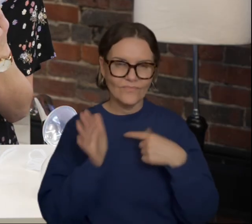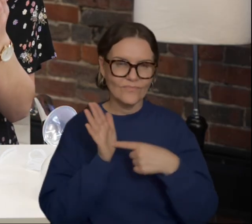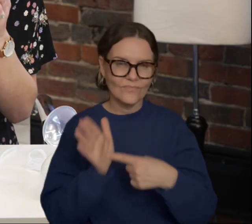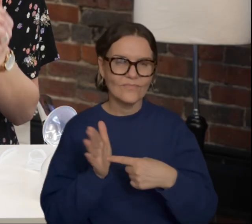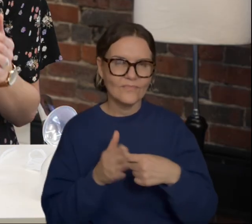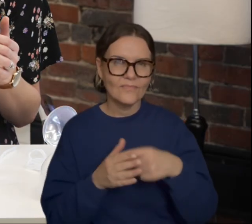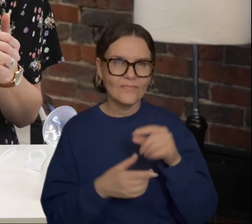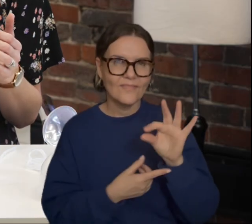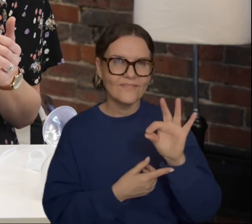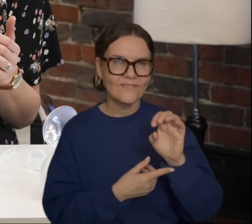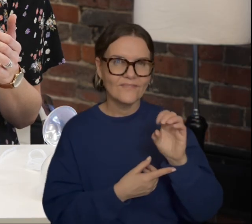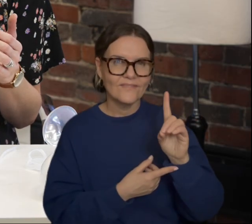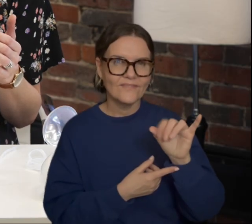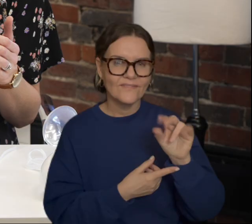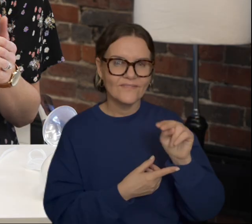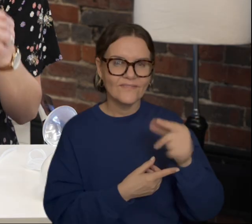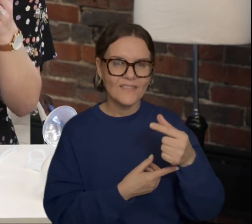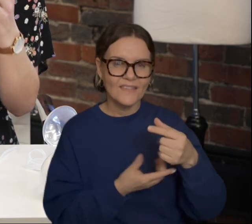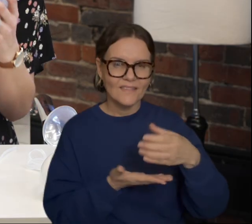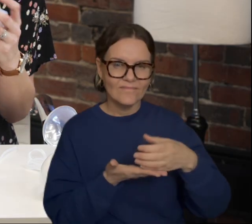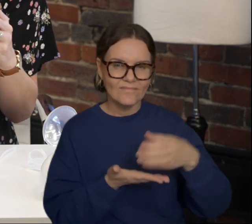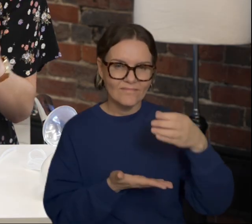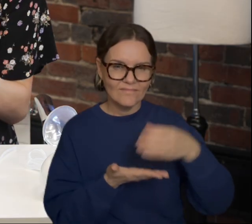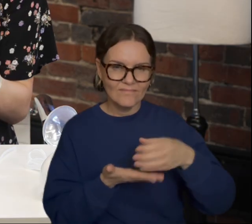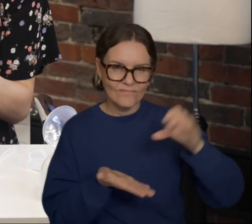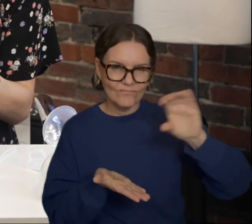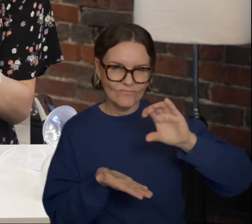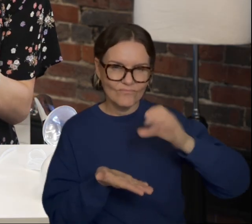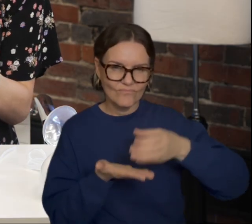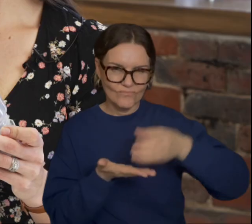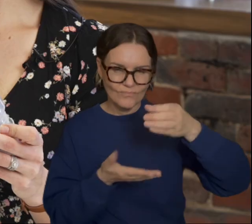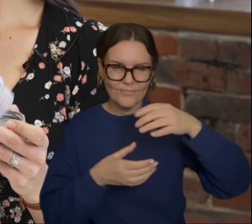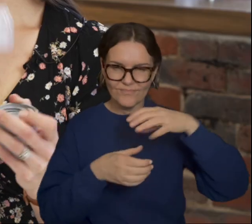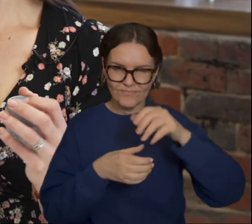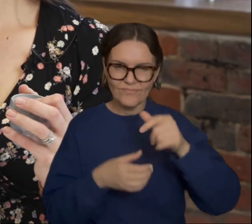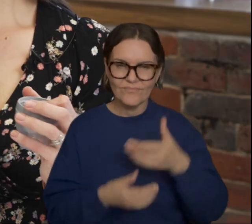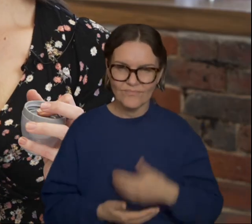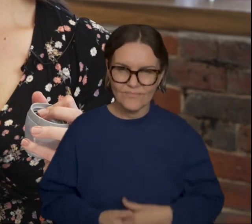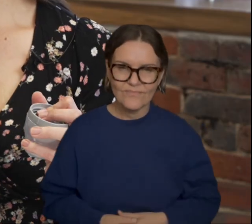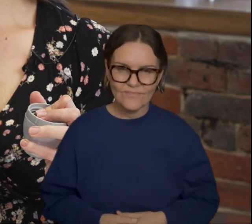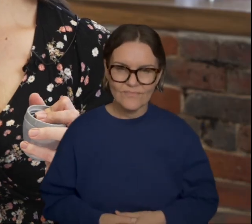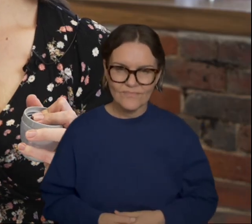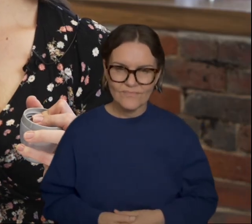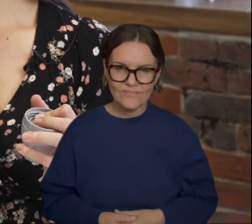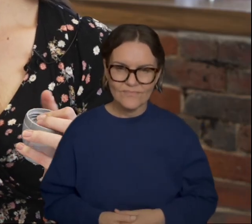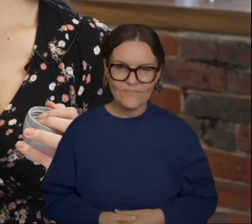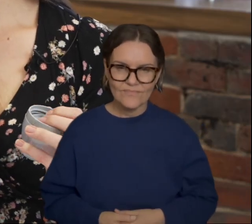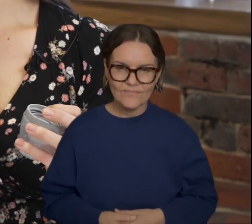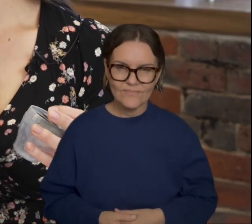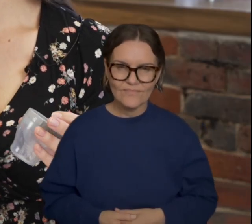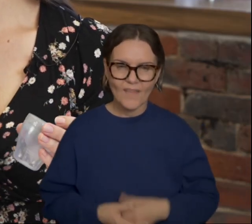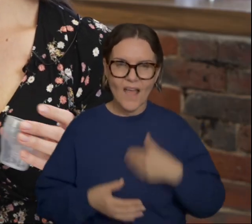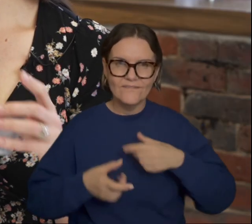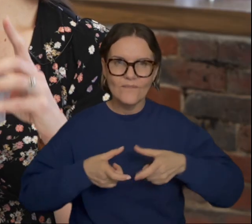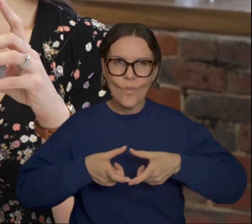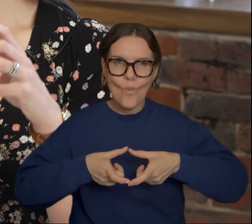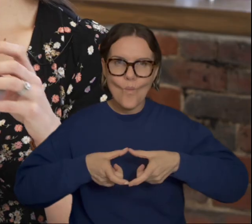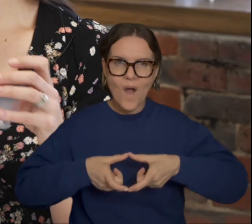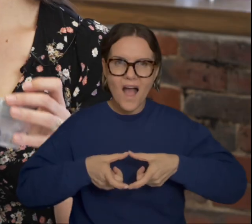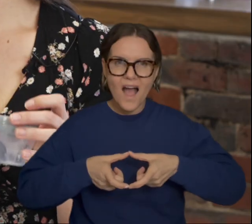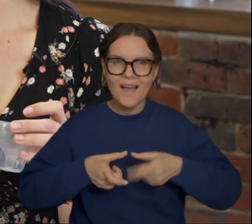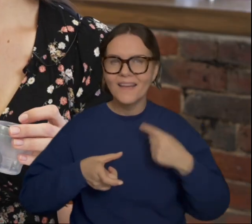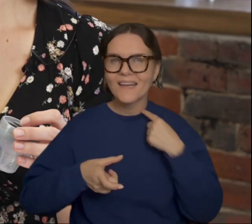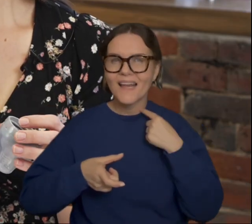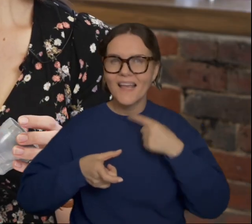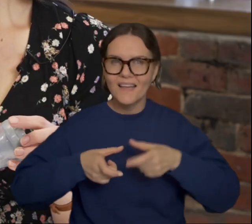going to start with the feeding bottle. So Cimilre does include 2 5 fluid ounce storage capacity bottles that are a